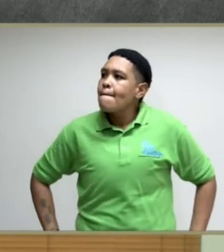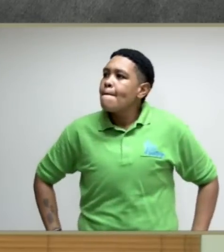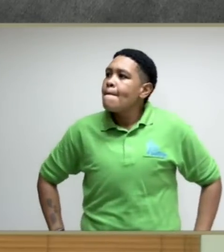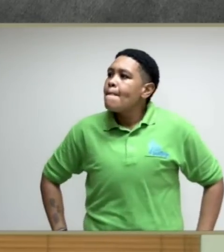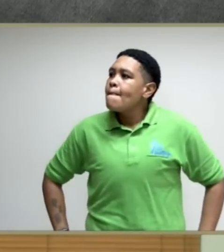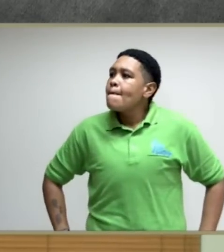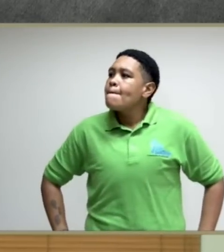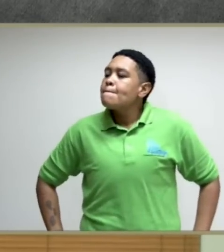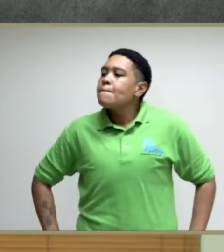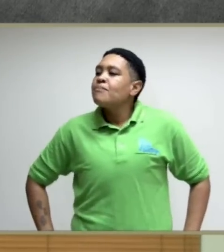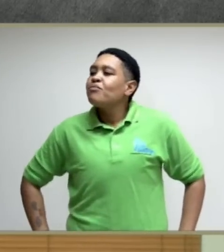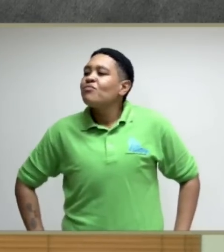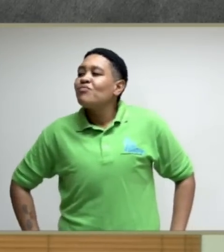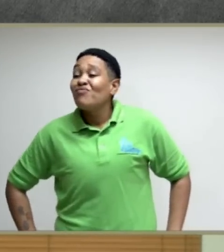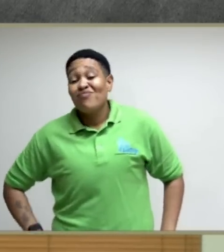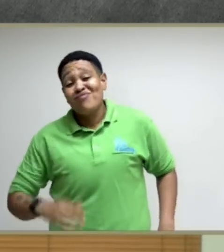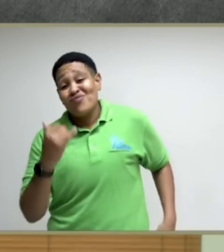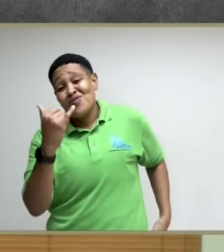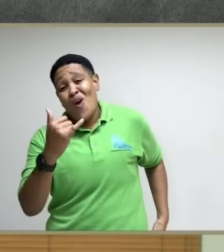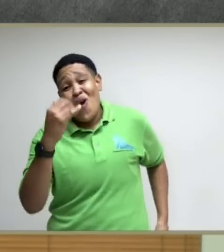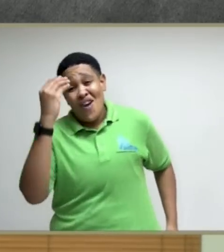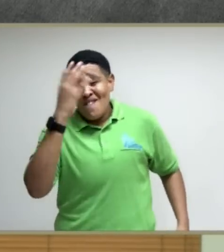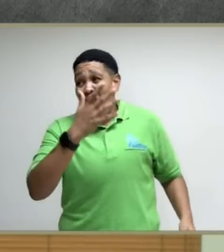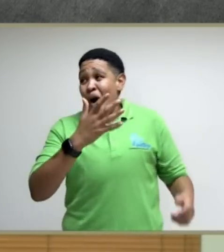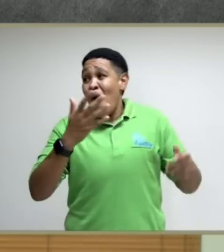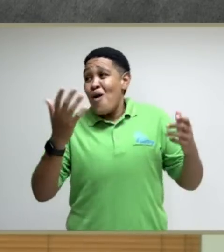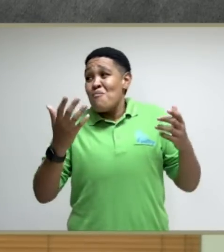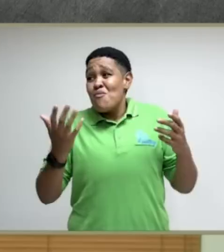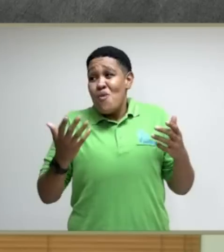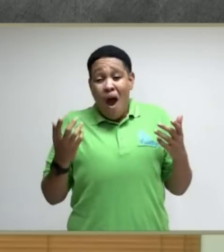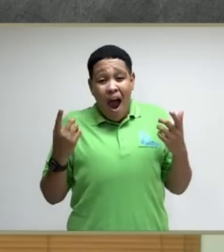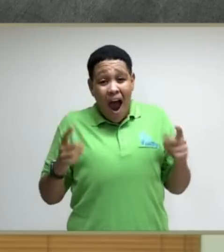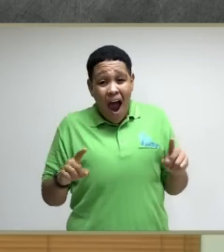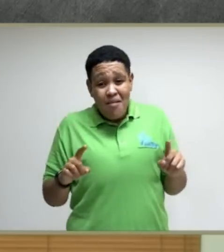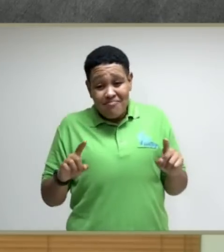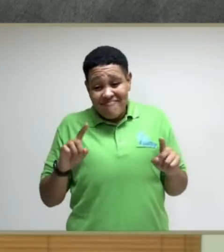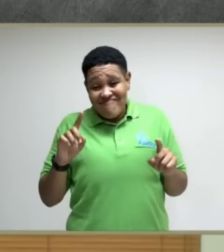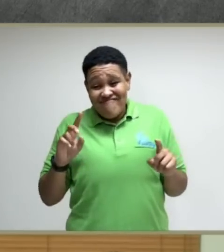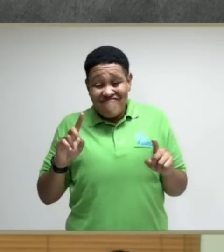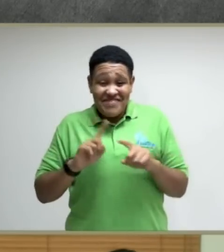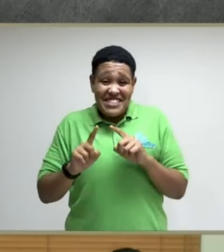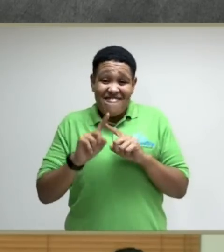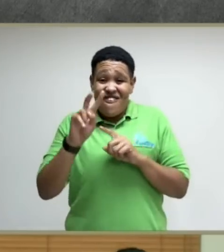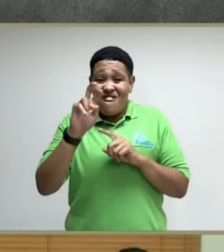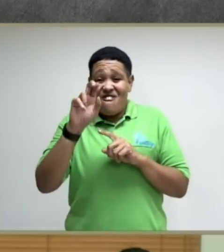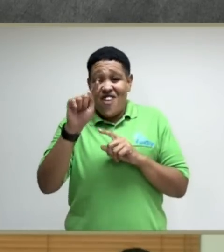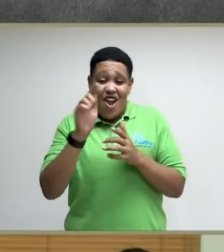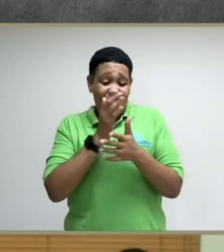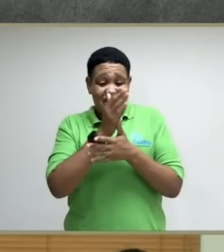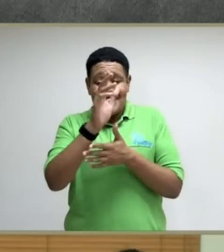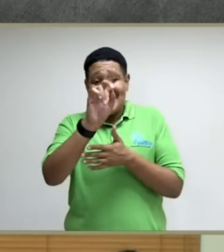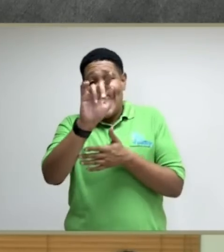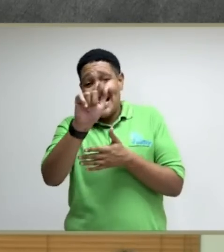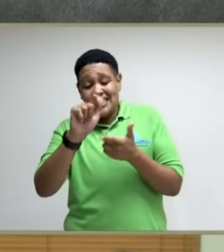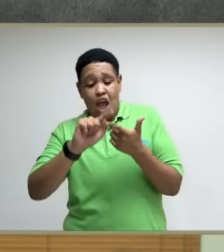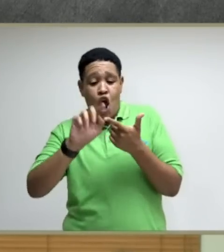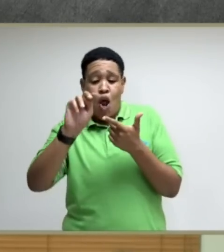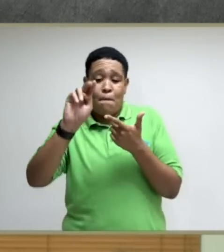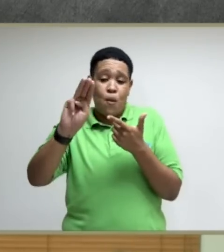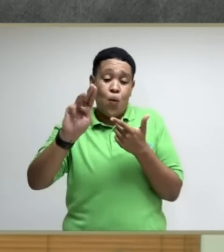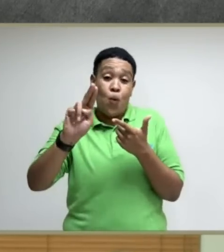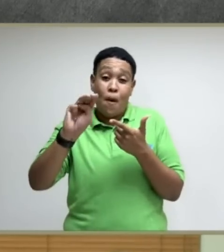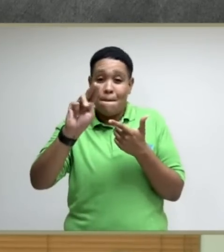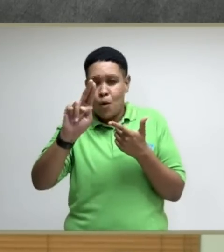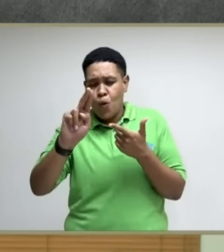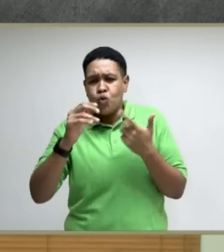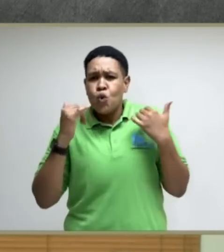Okay, a word now on the variants. Next slide. So we have gotten back some results